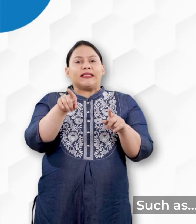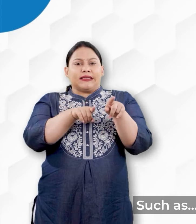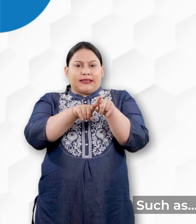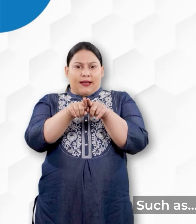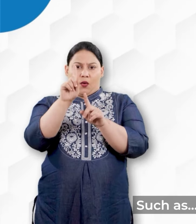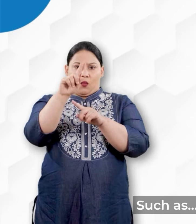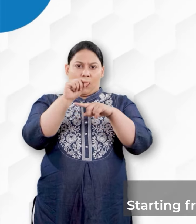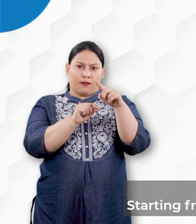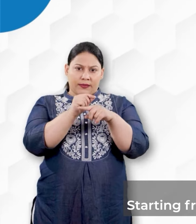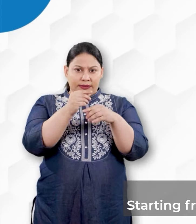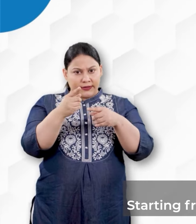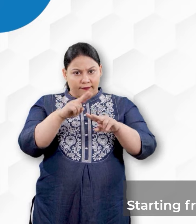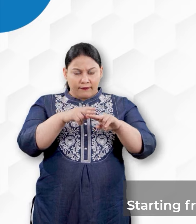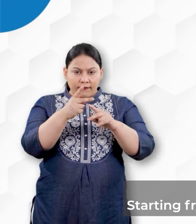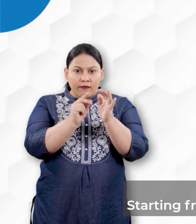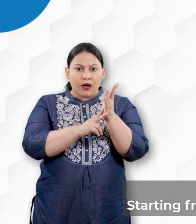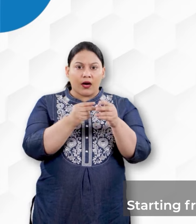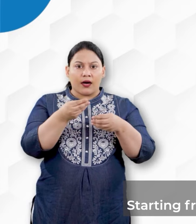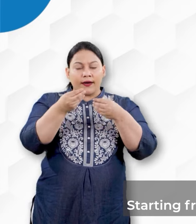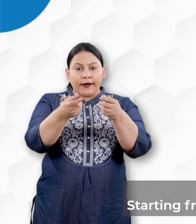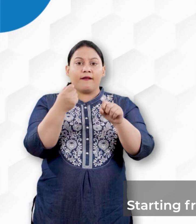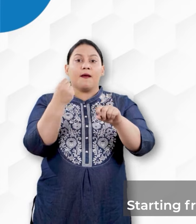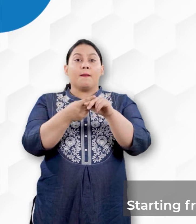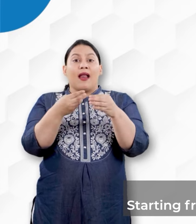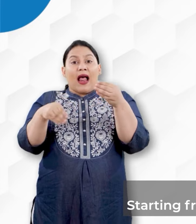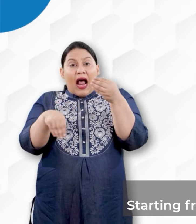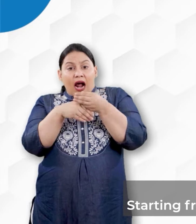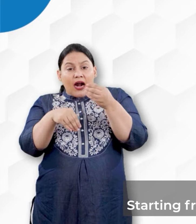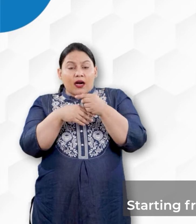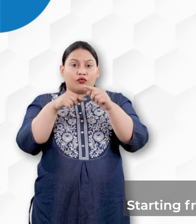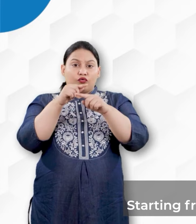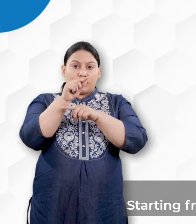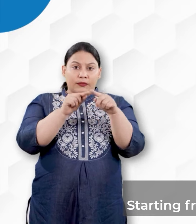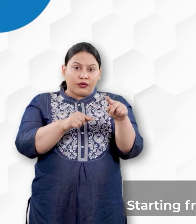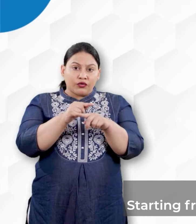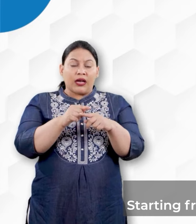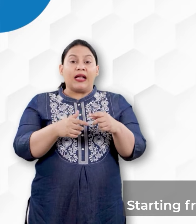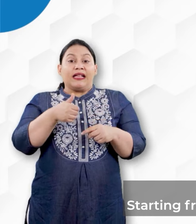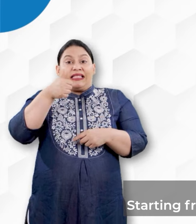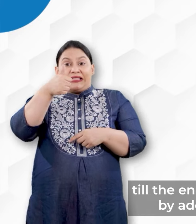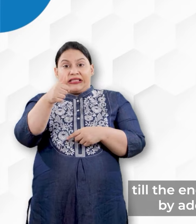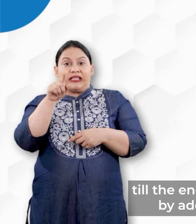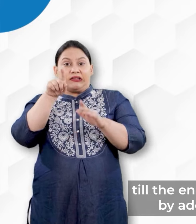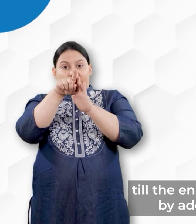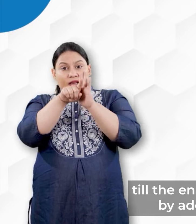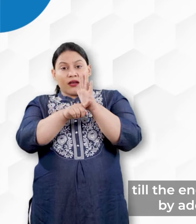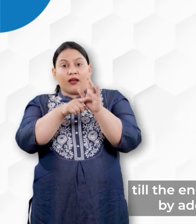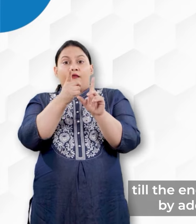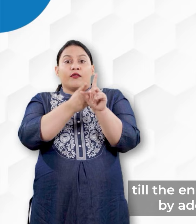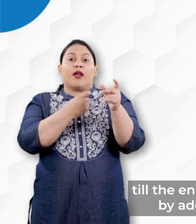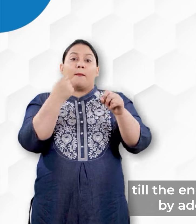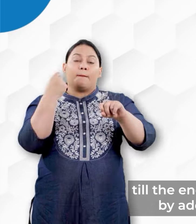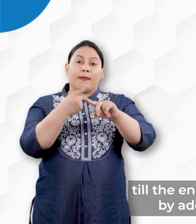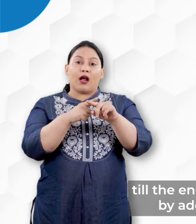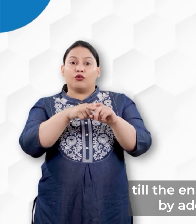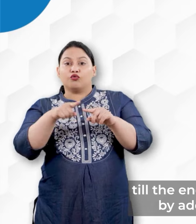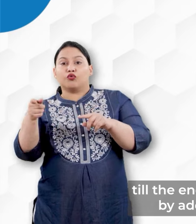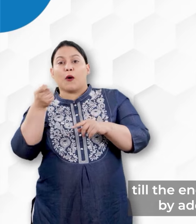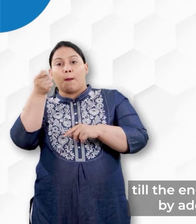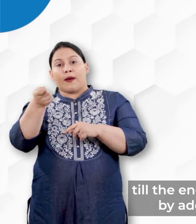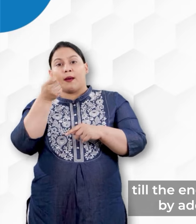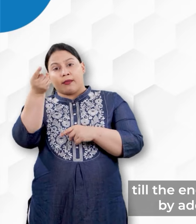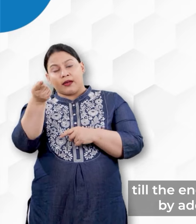fund allocation, loyalty additions, starting from the end of 6th policy year till the end of premium payment